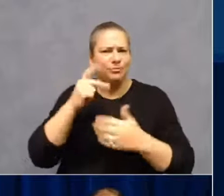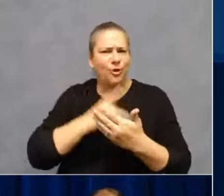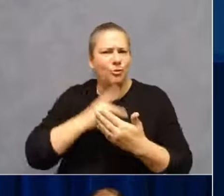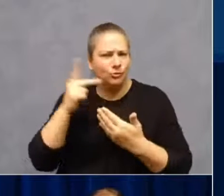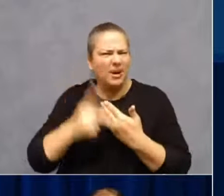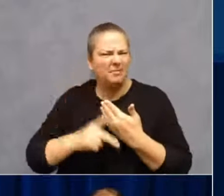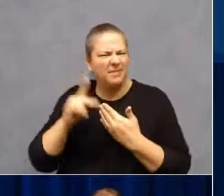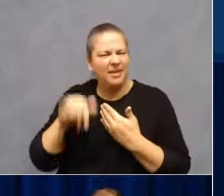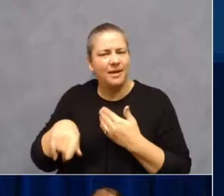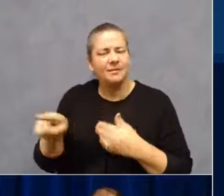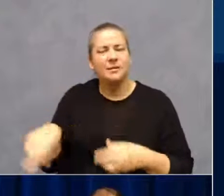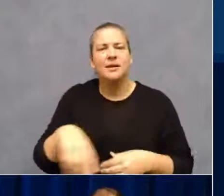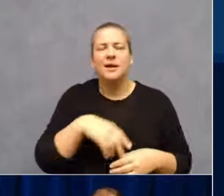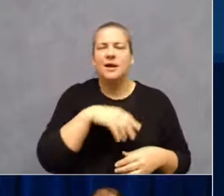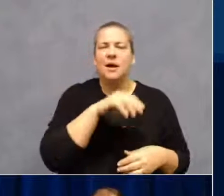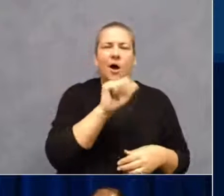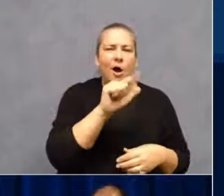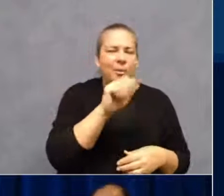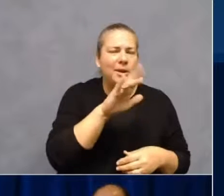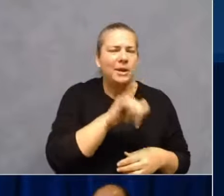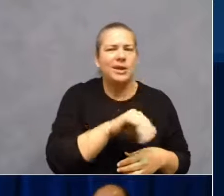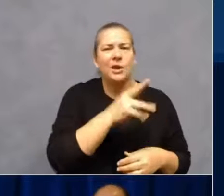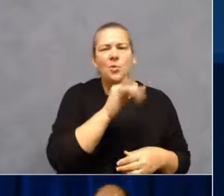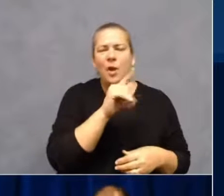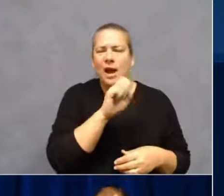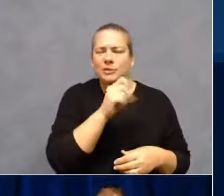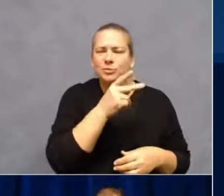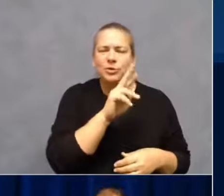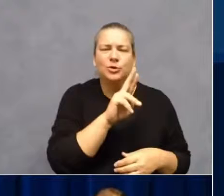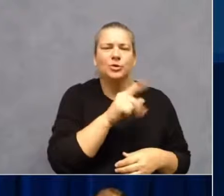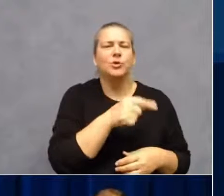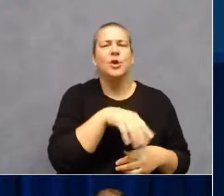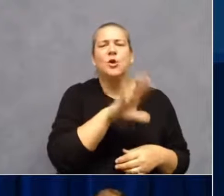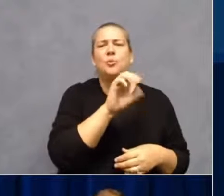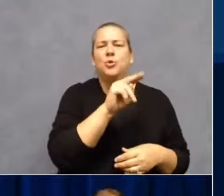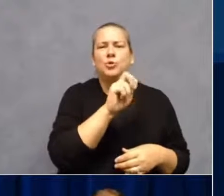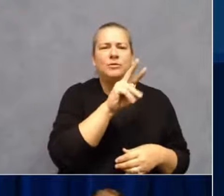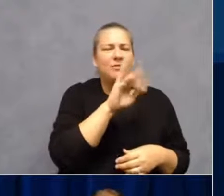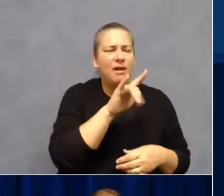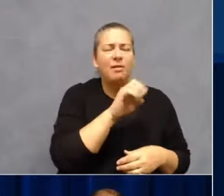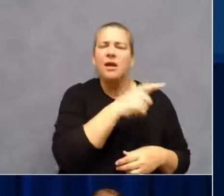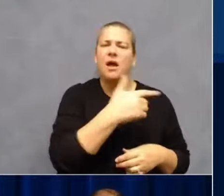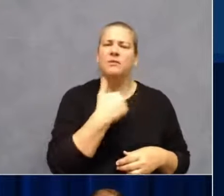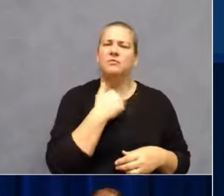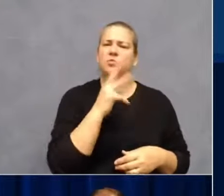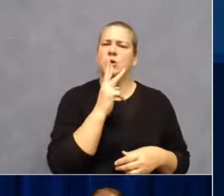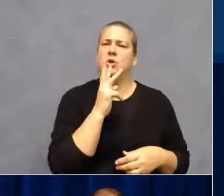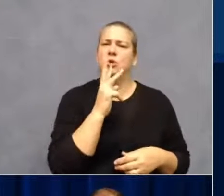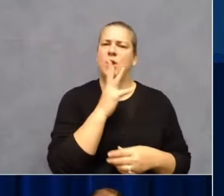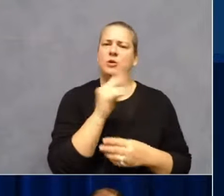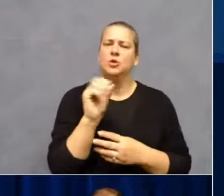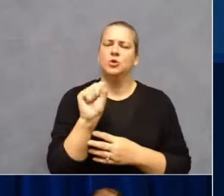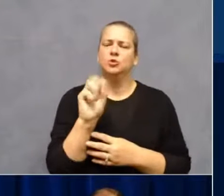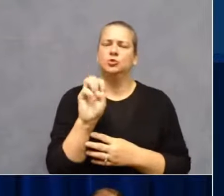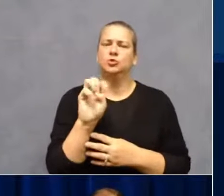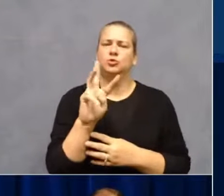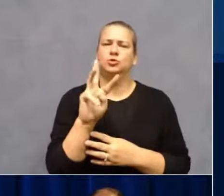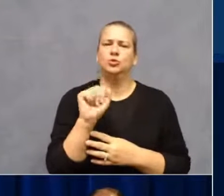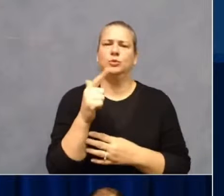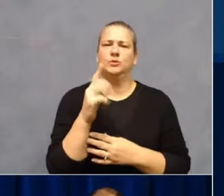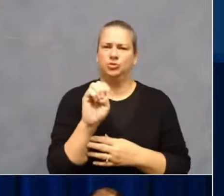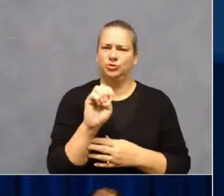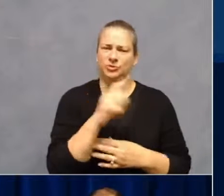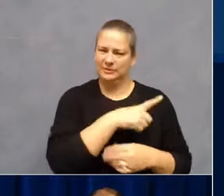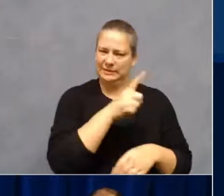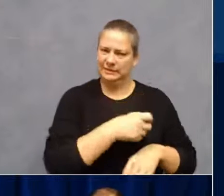Albany, Boonville, and Whitesburg went to update water and sewer system improvements, which is so important to the